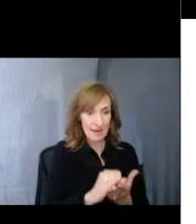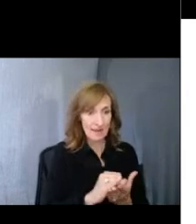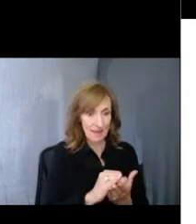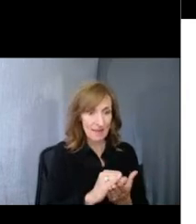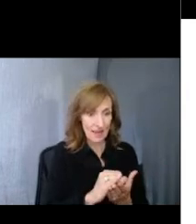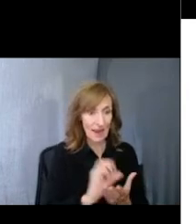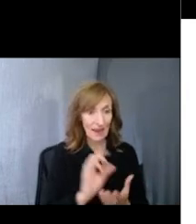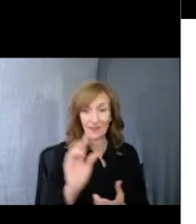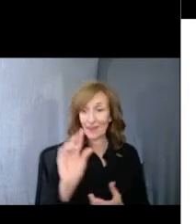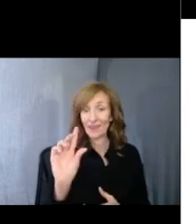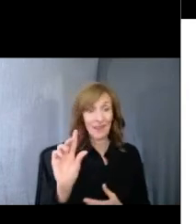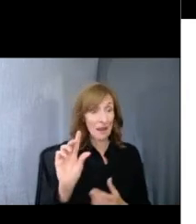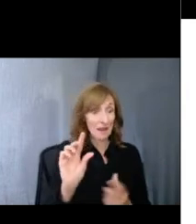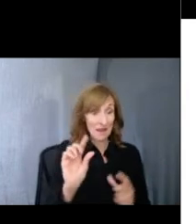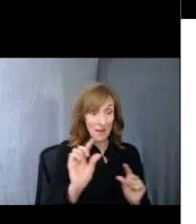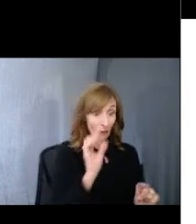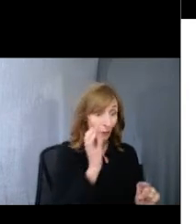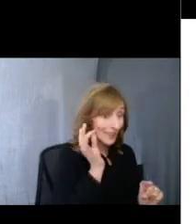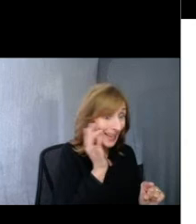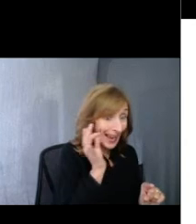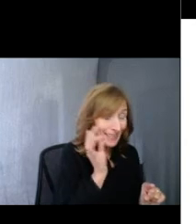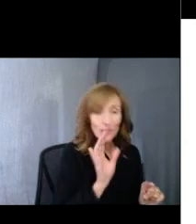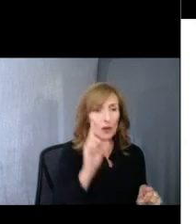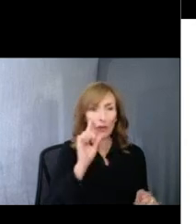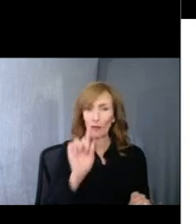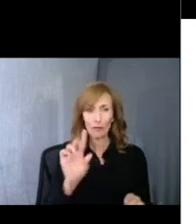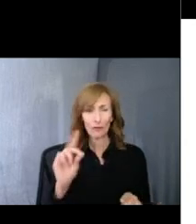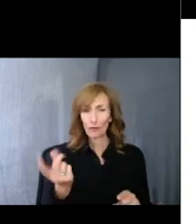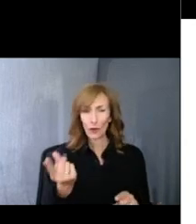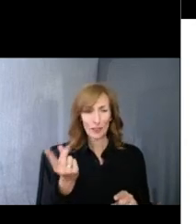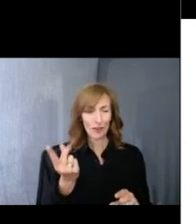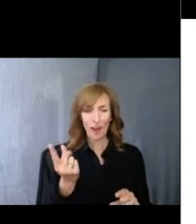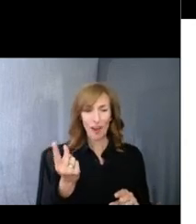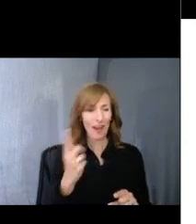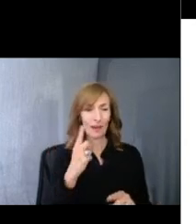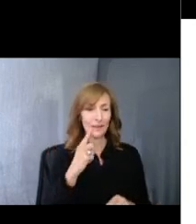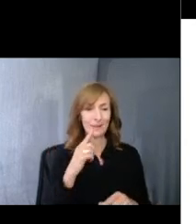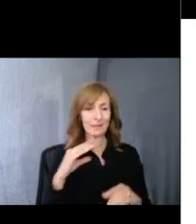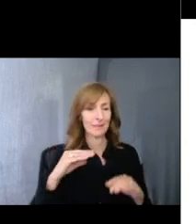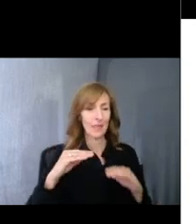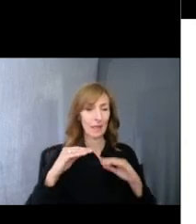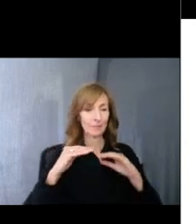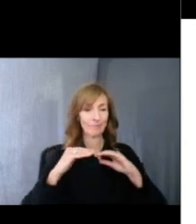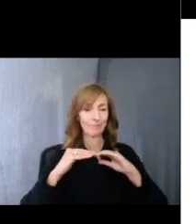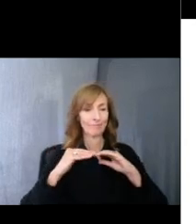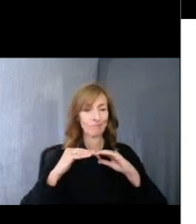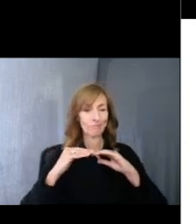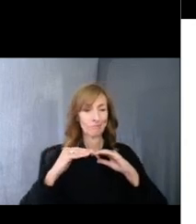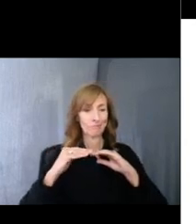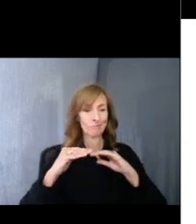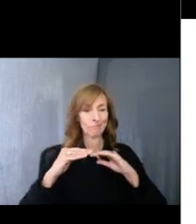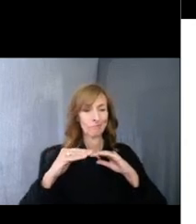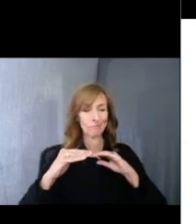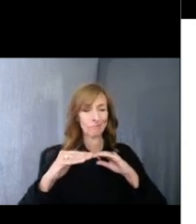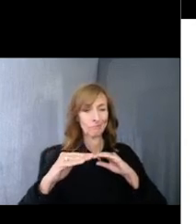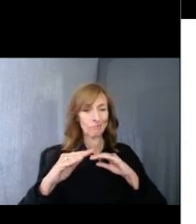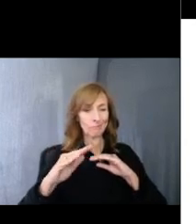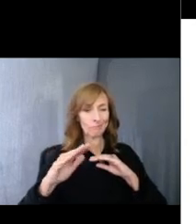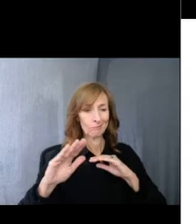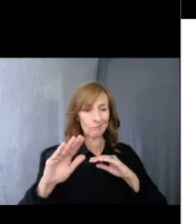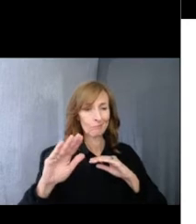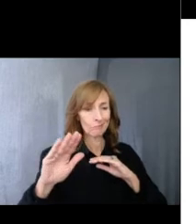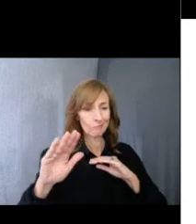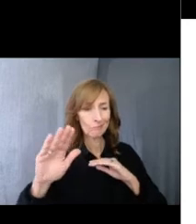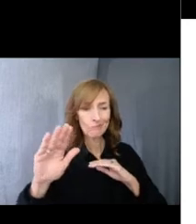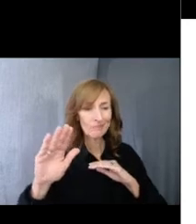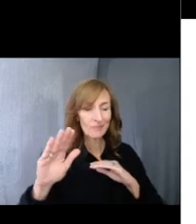disease over time, it would look kind of in a very straight line, gradually going up. And that's not the same for cats. So again, a little